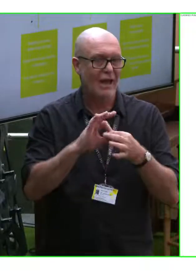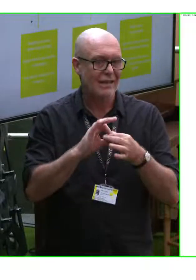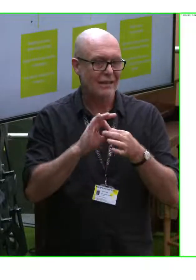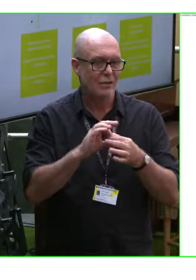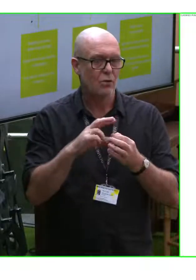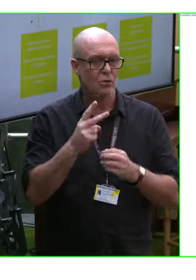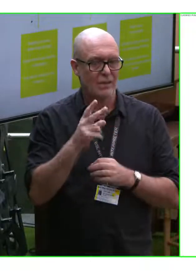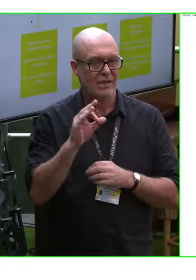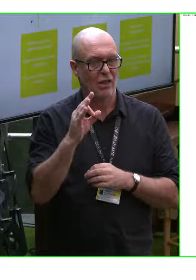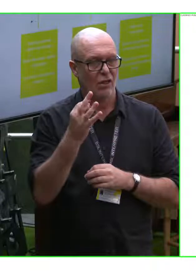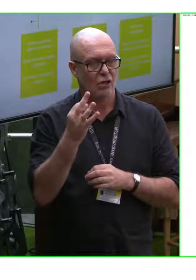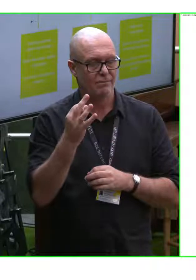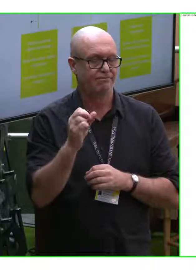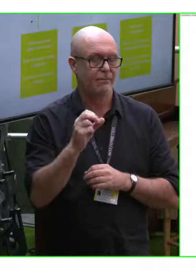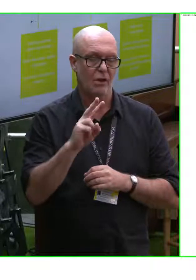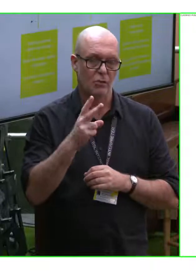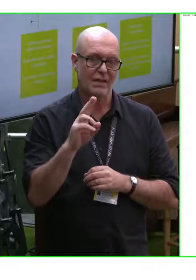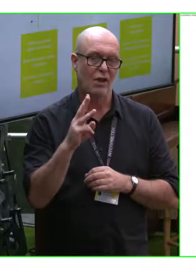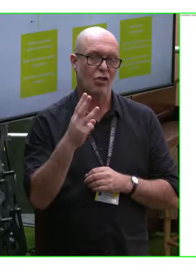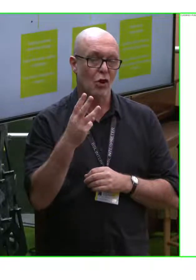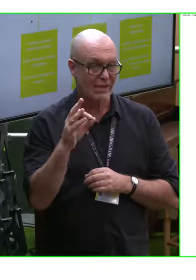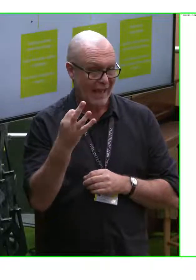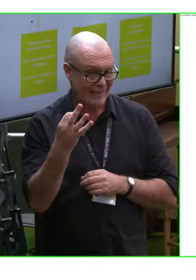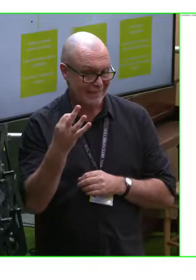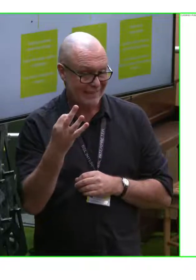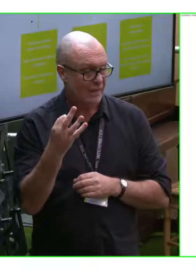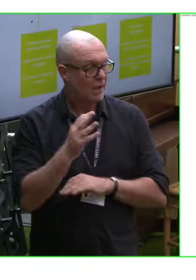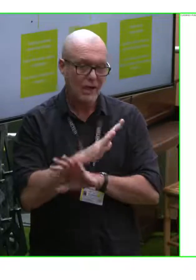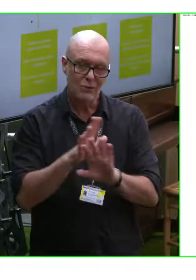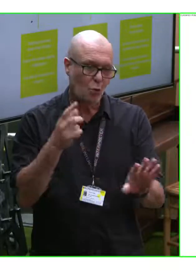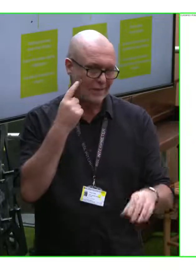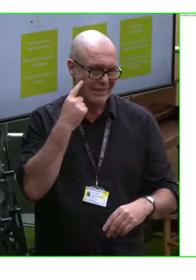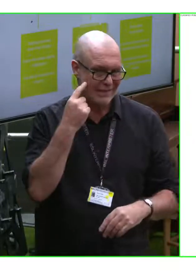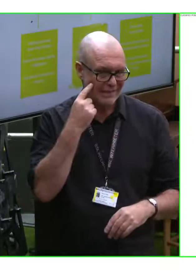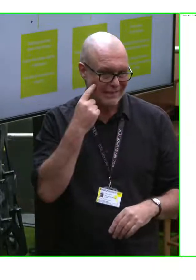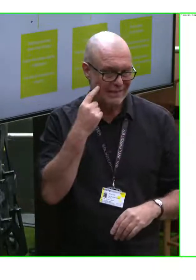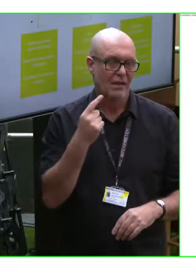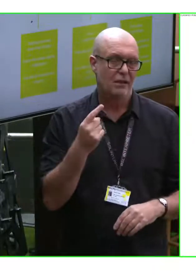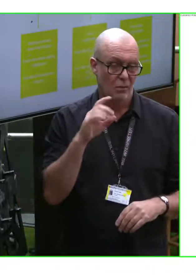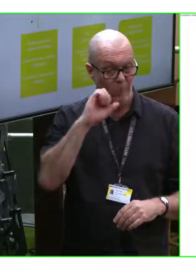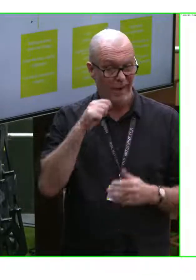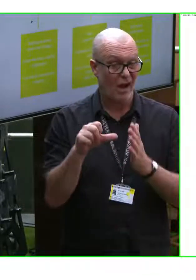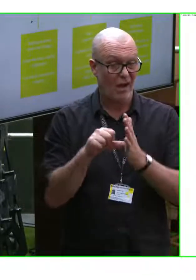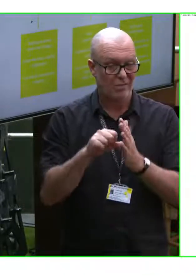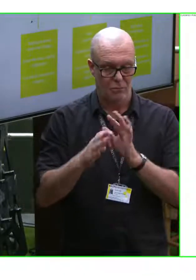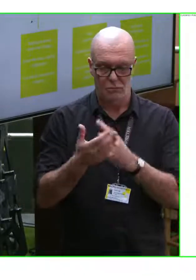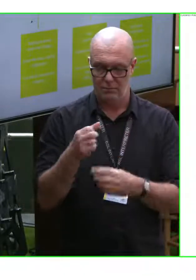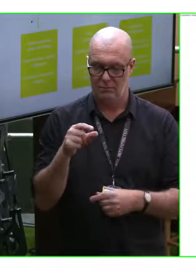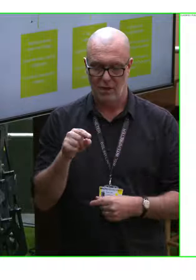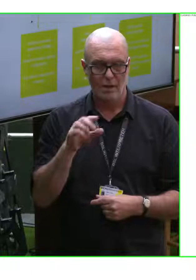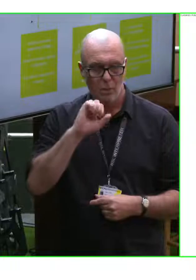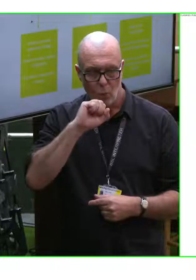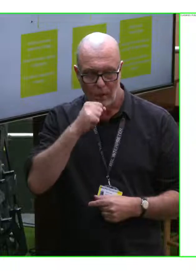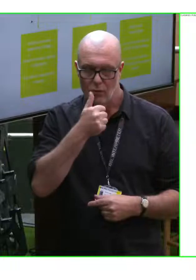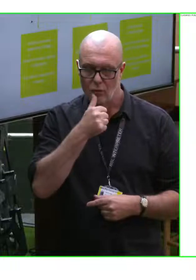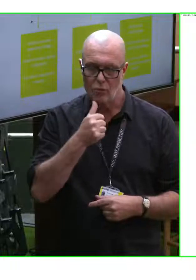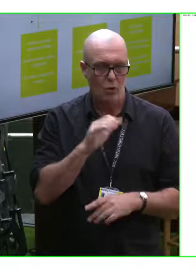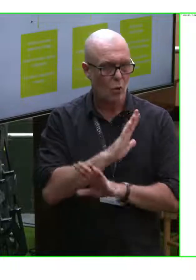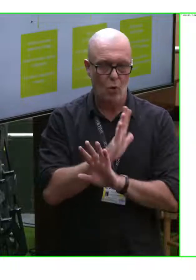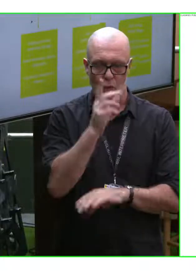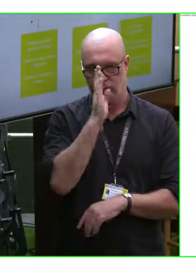ambition. 2038 is going to be hard to achieve. It's not impossible, but it's going to be hard to achieve, and it will involve all of these range of